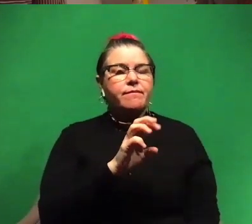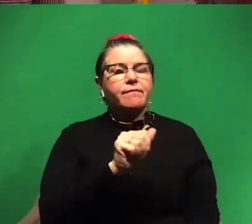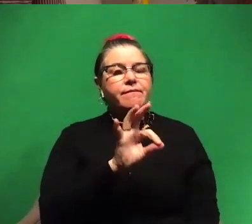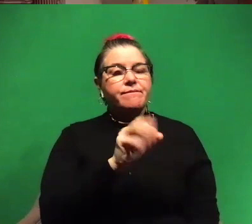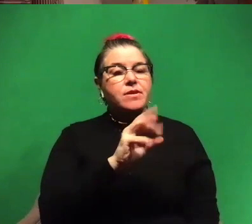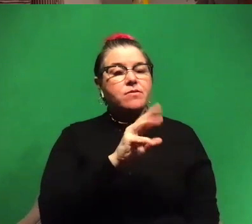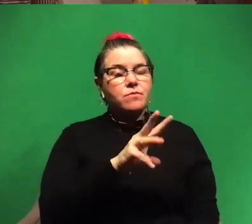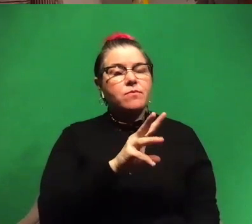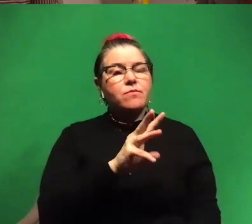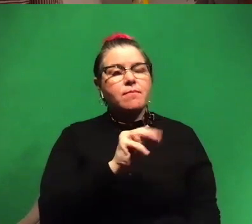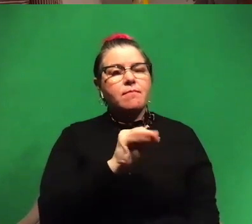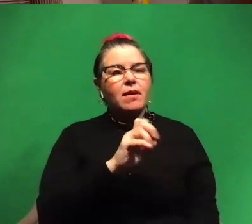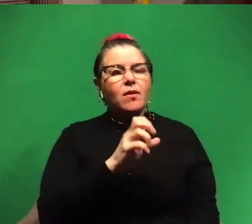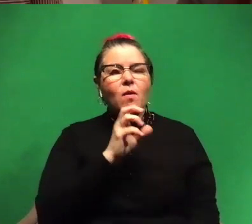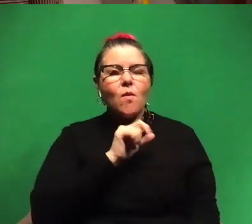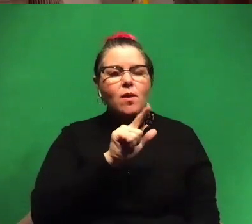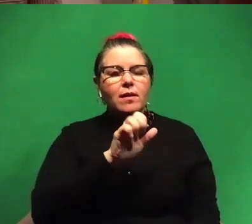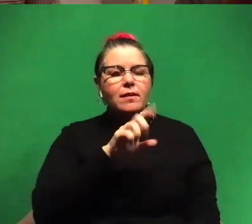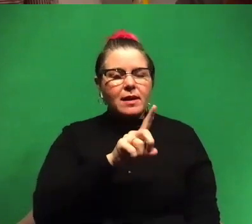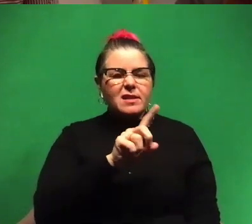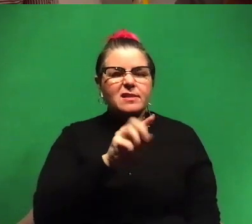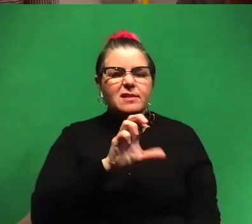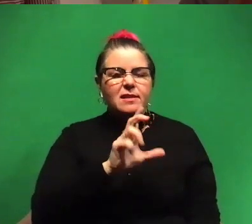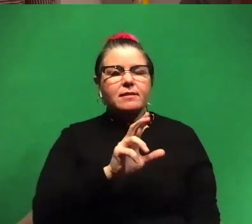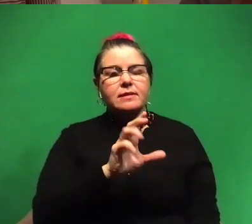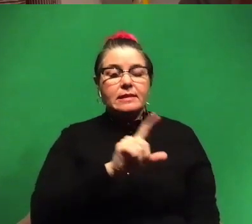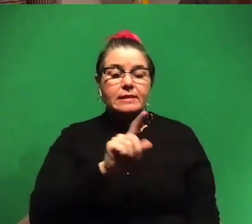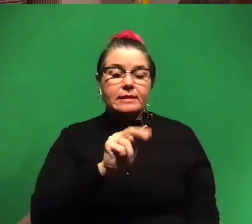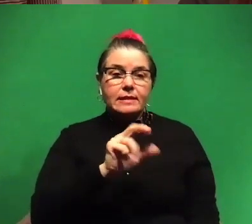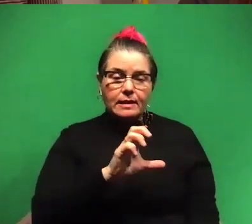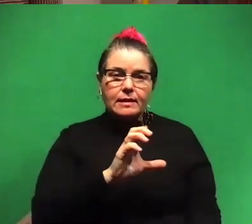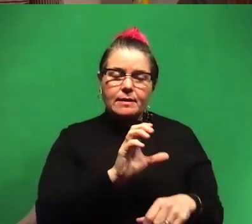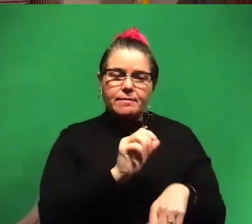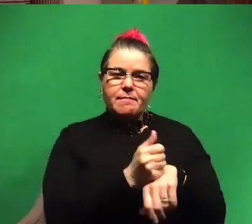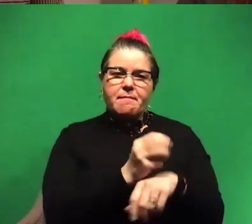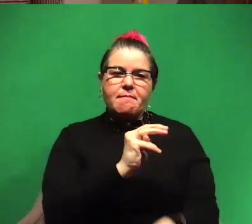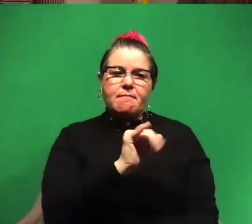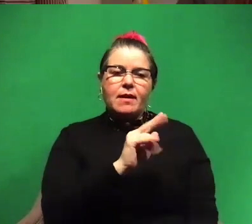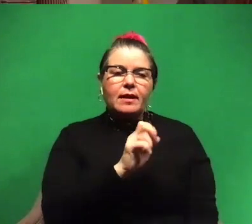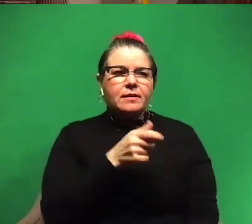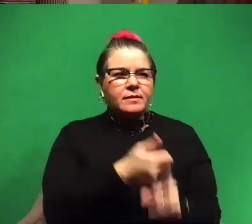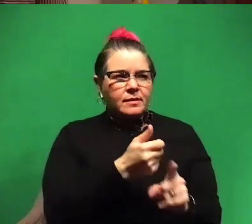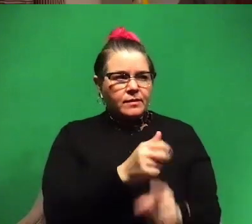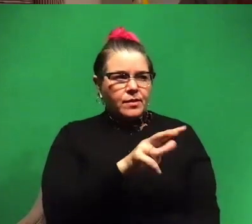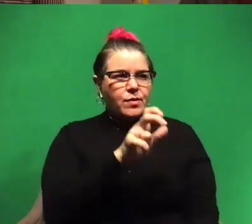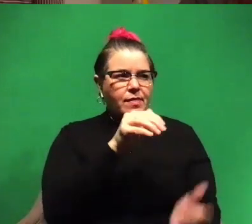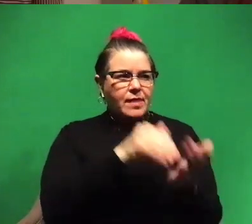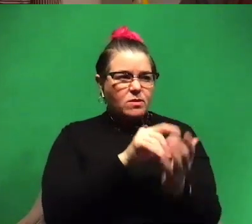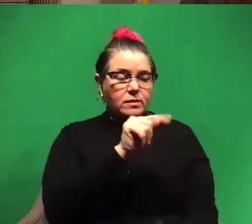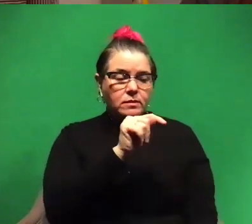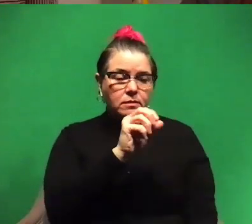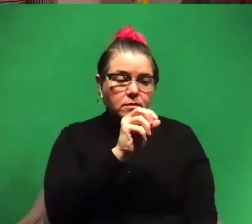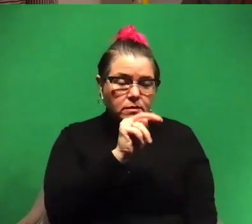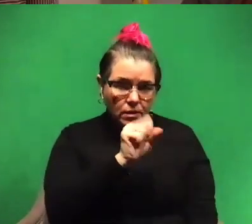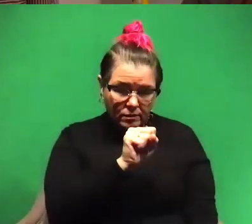Yukon, and it's an old lead zinc mine. And they have, I think, 300,000 tons